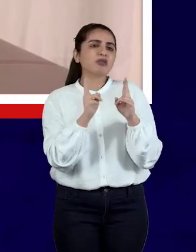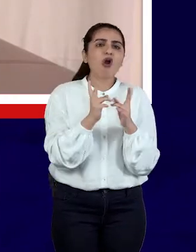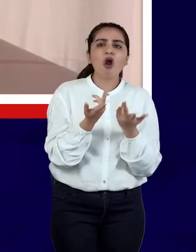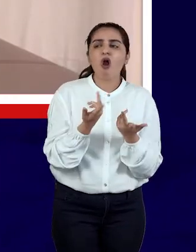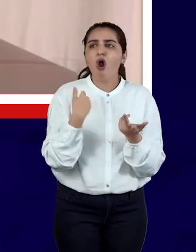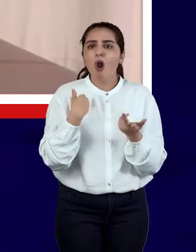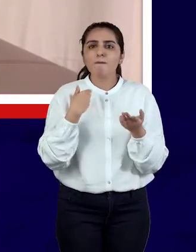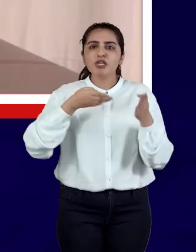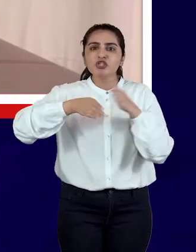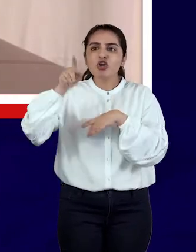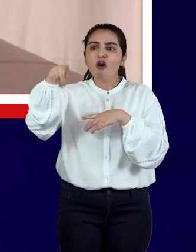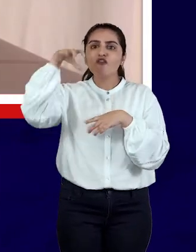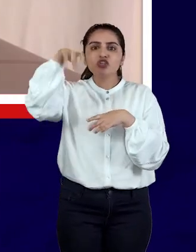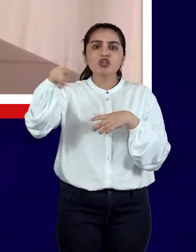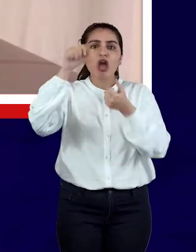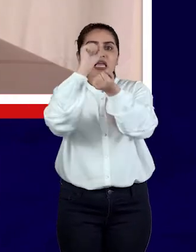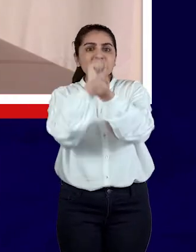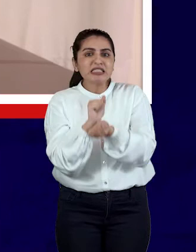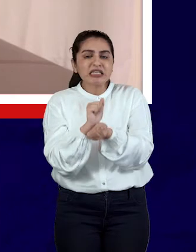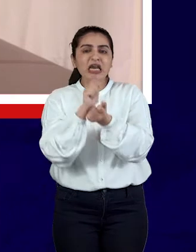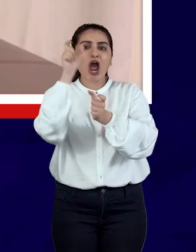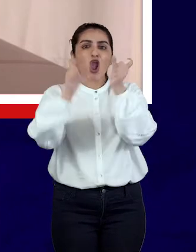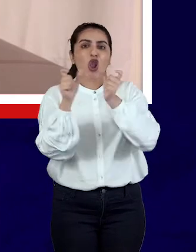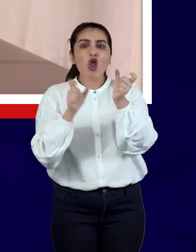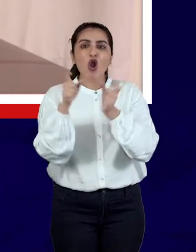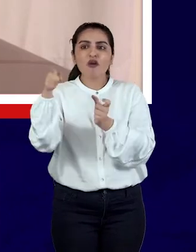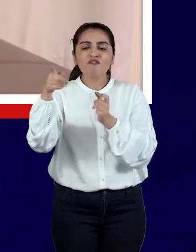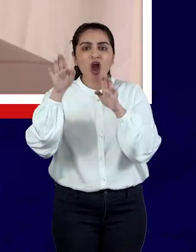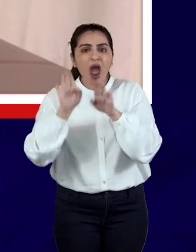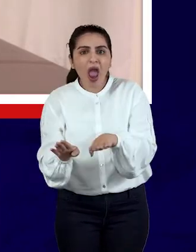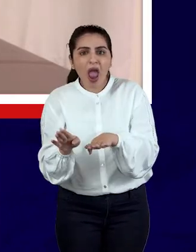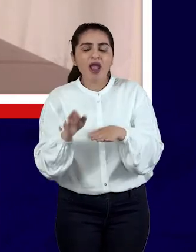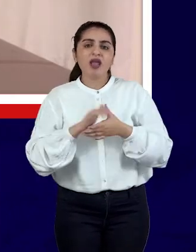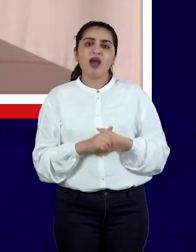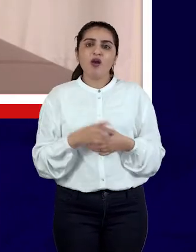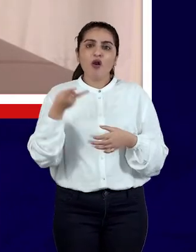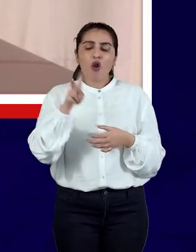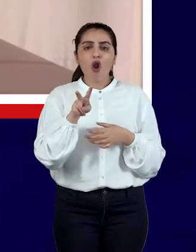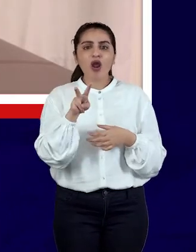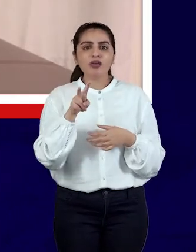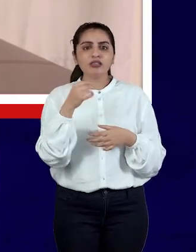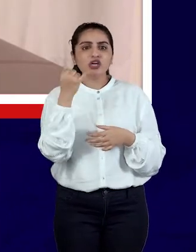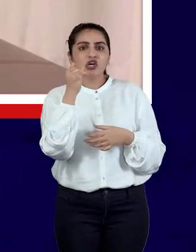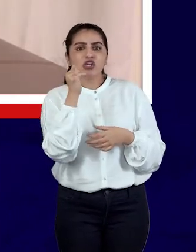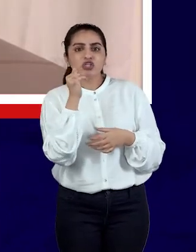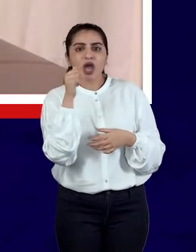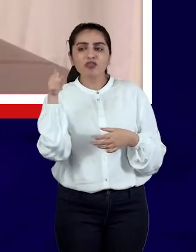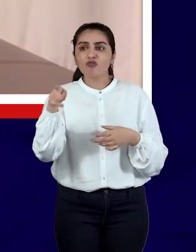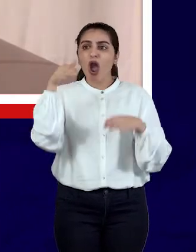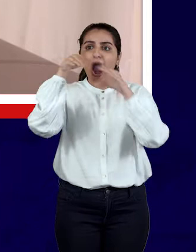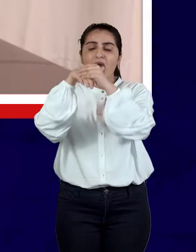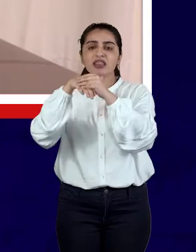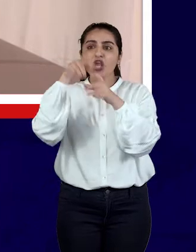in to a correctional facility, medium to maximum security. This means that it houses some of the most